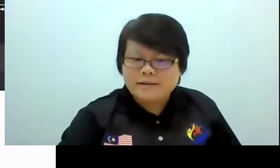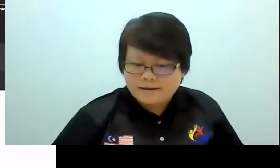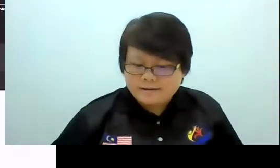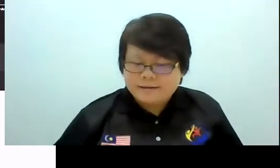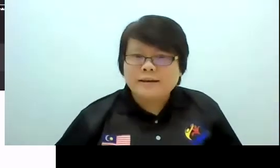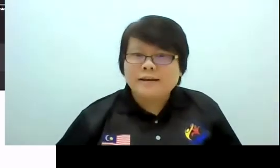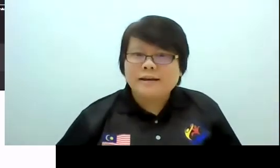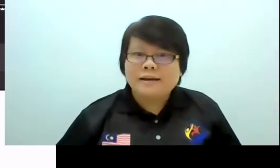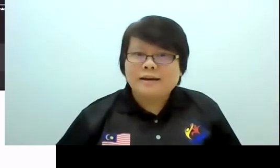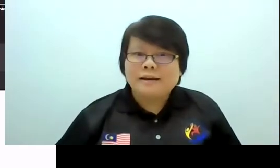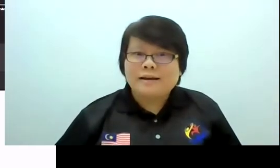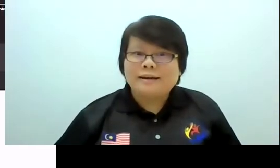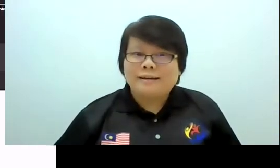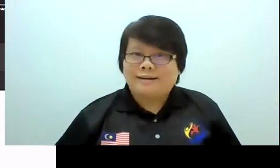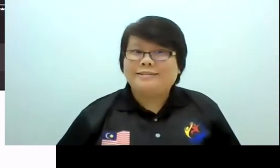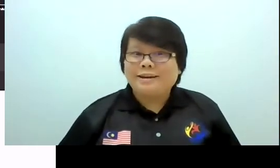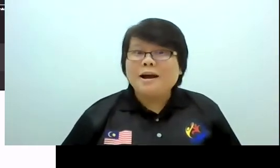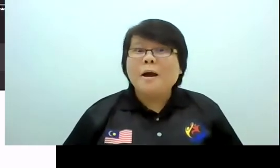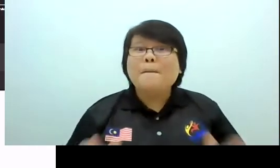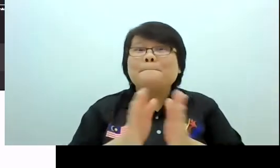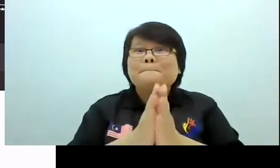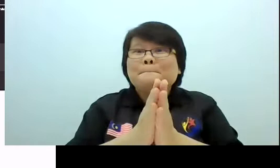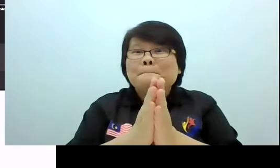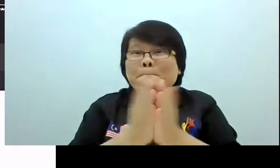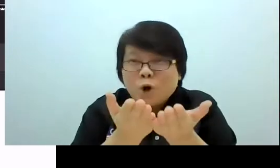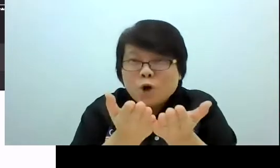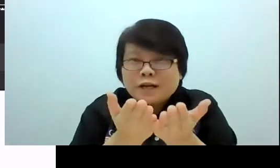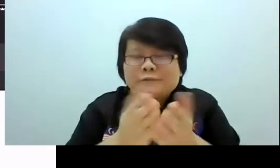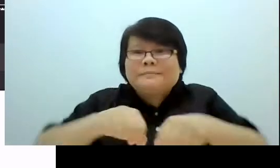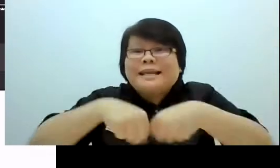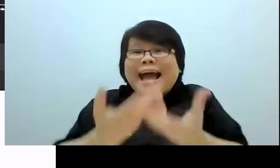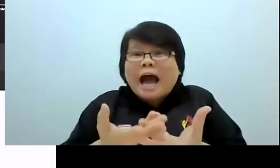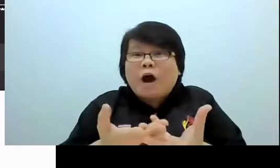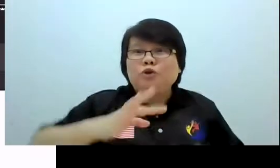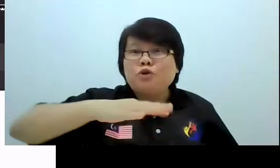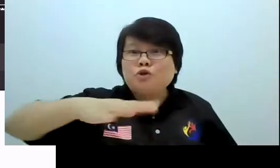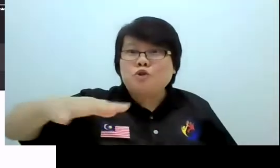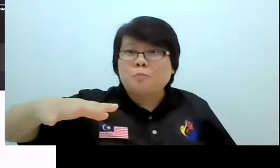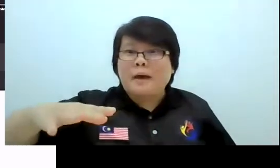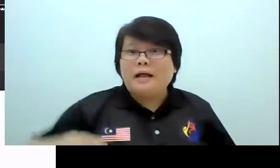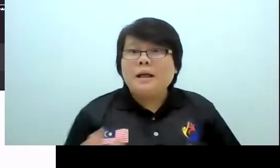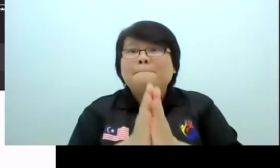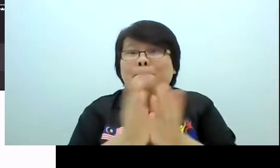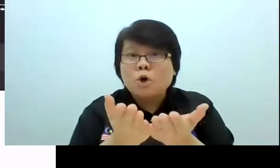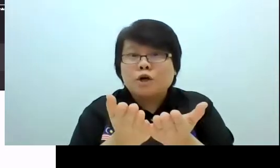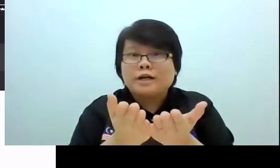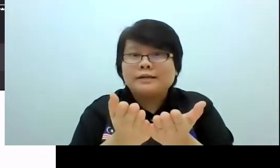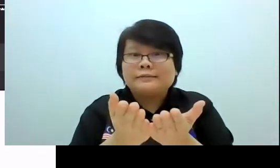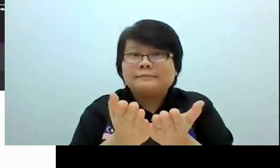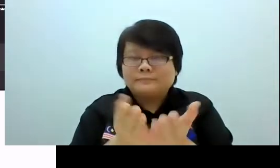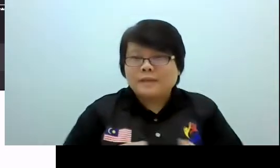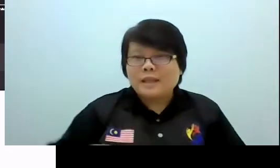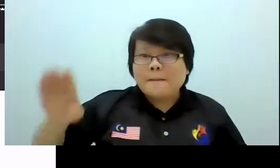What is this? It's a book. How do you spell